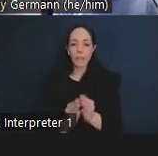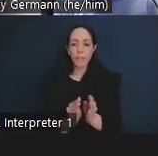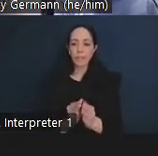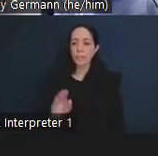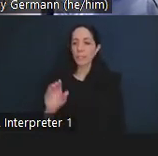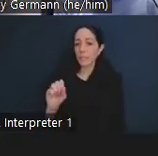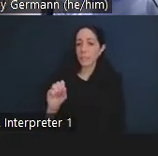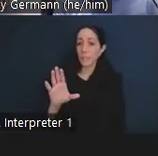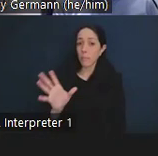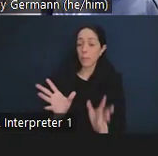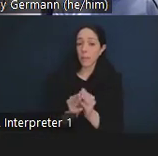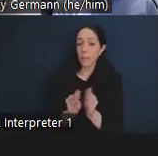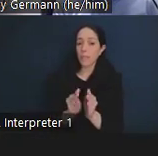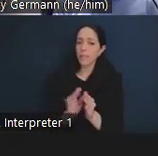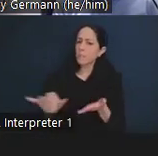count as